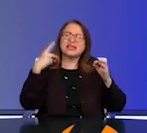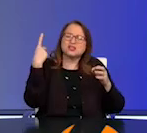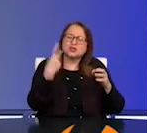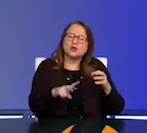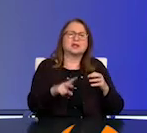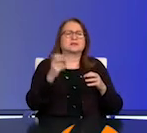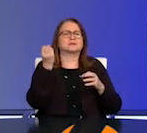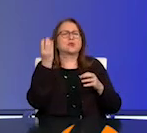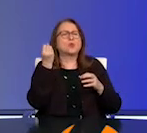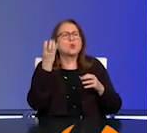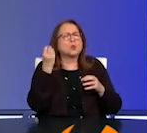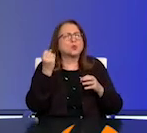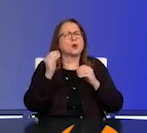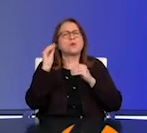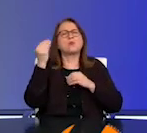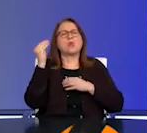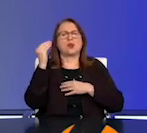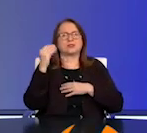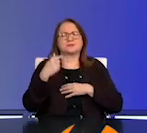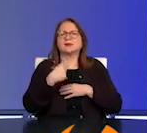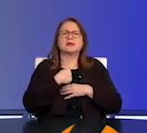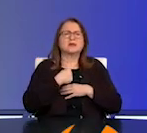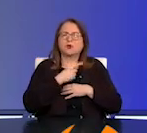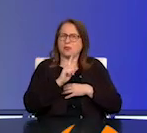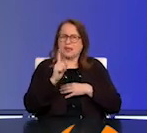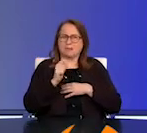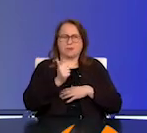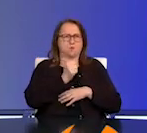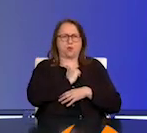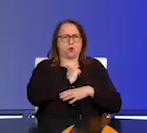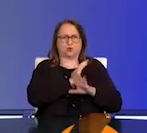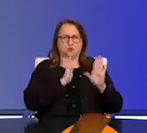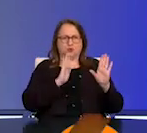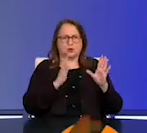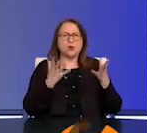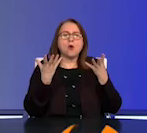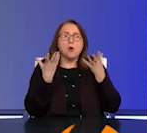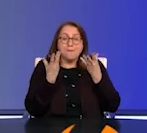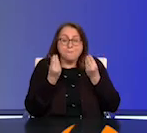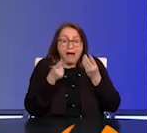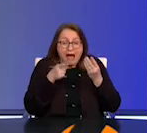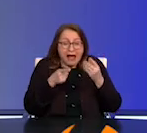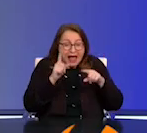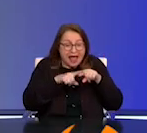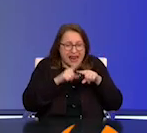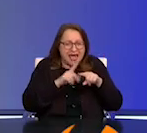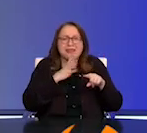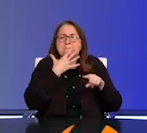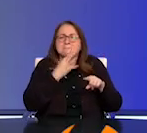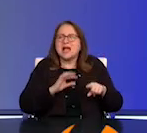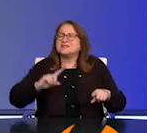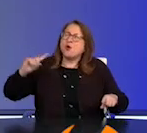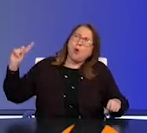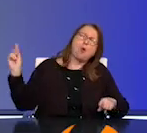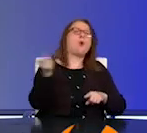culture, I am hardly alone. There is something of her essence in us all.